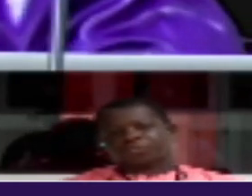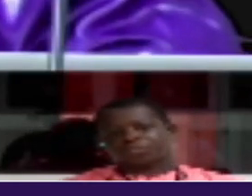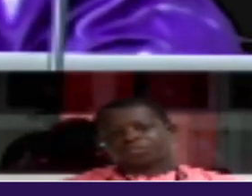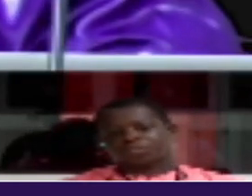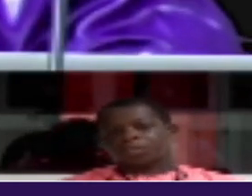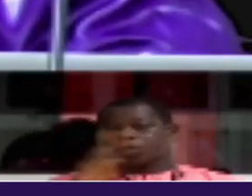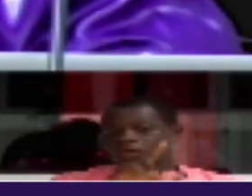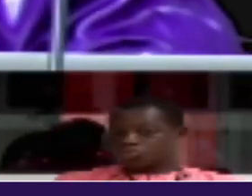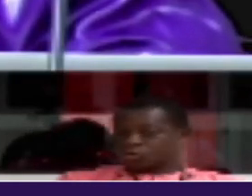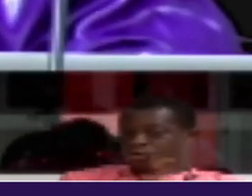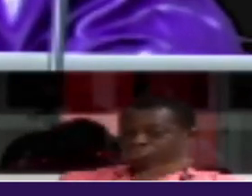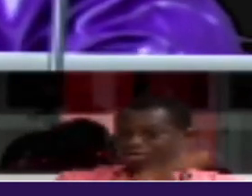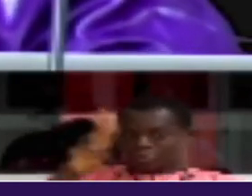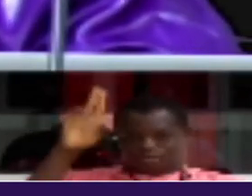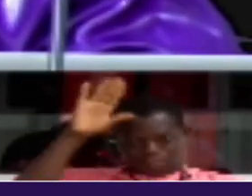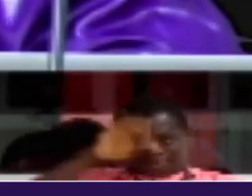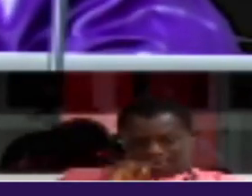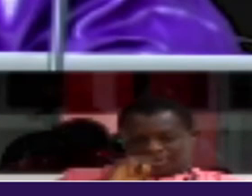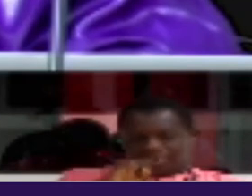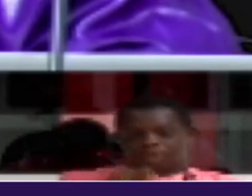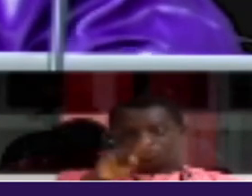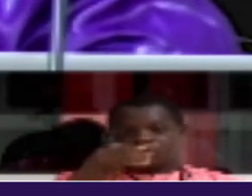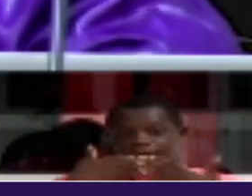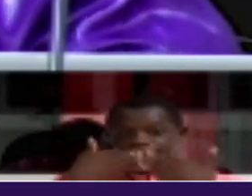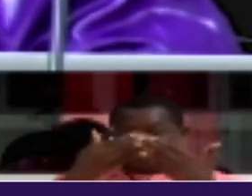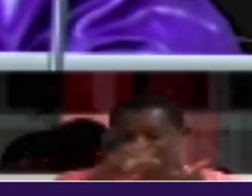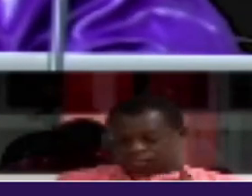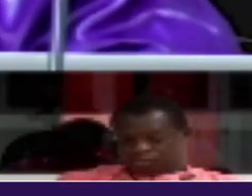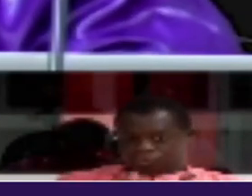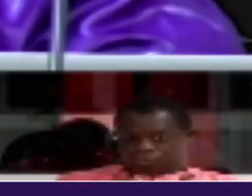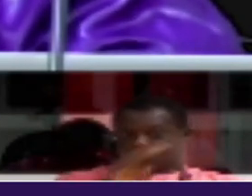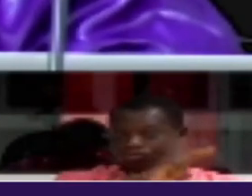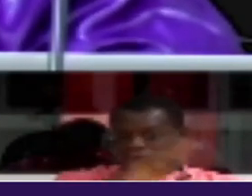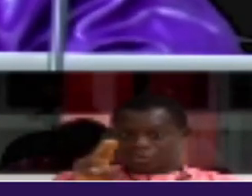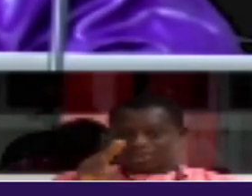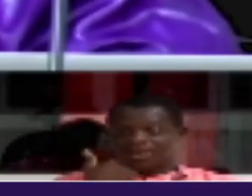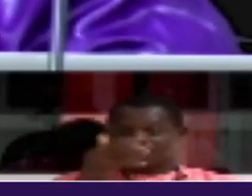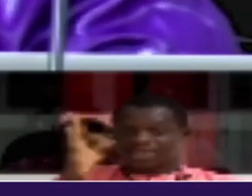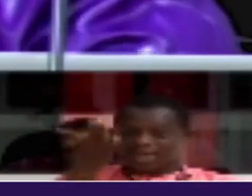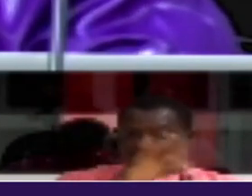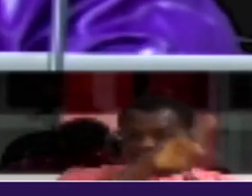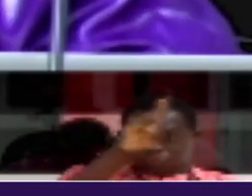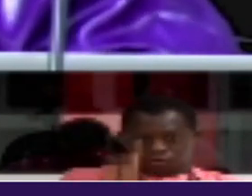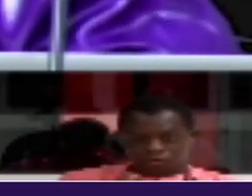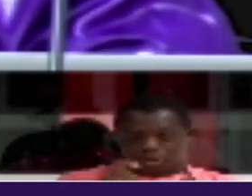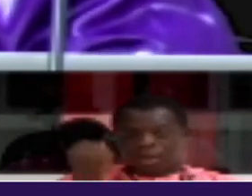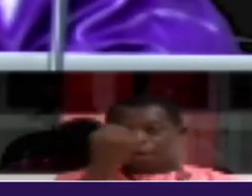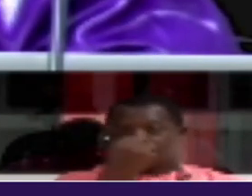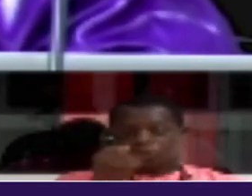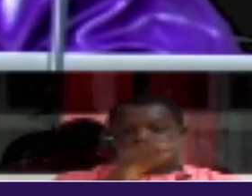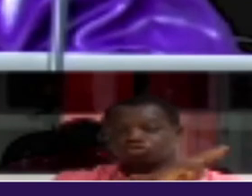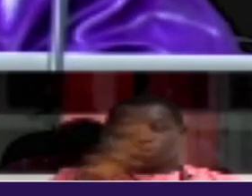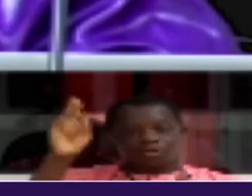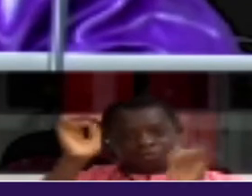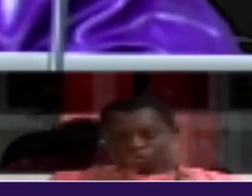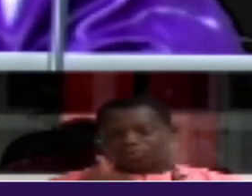What we don't understand. You told us you did not ask any questions because you should not